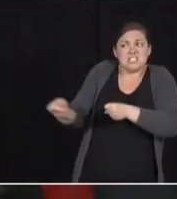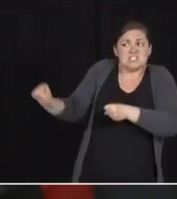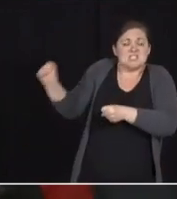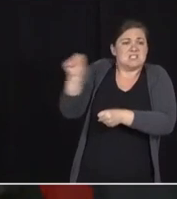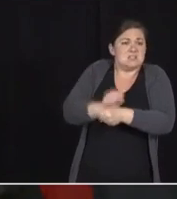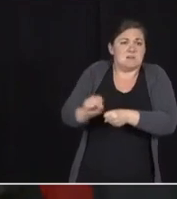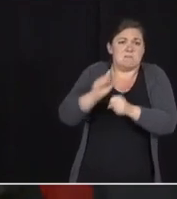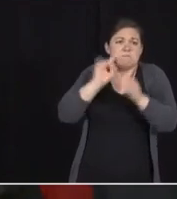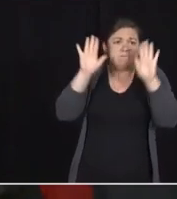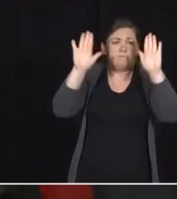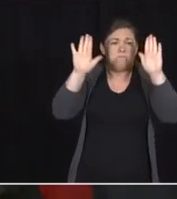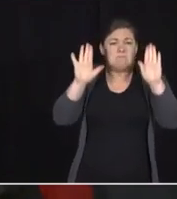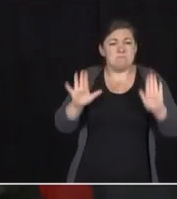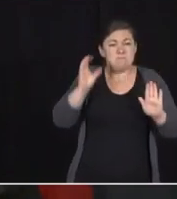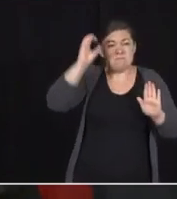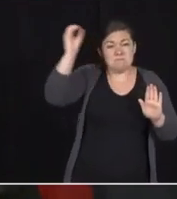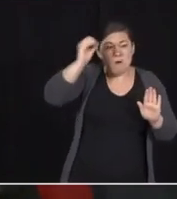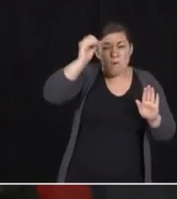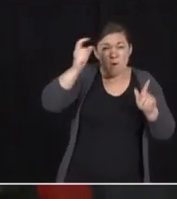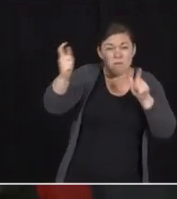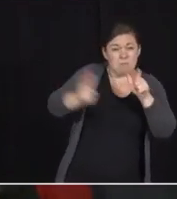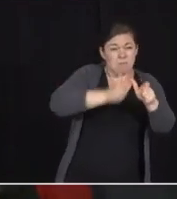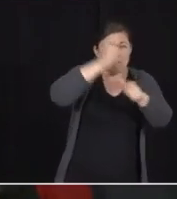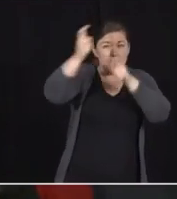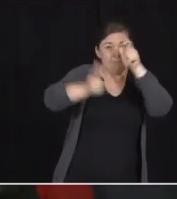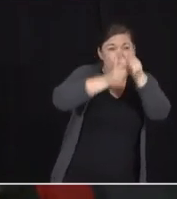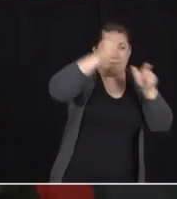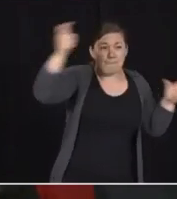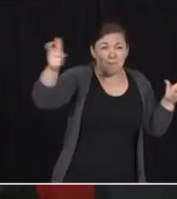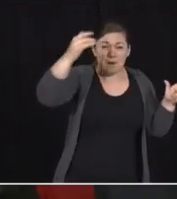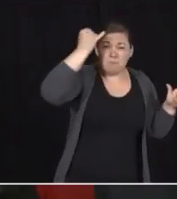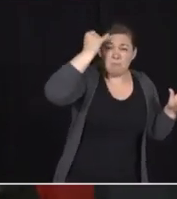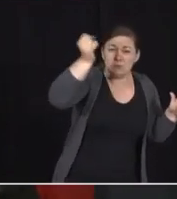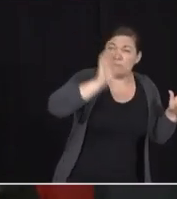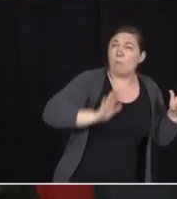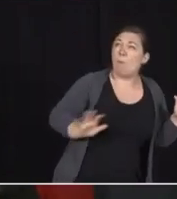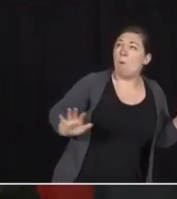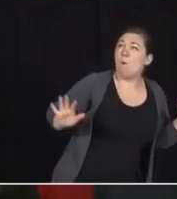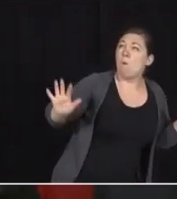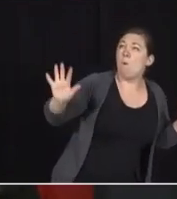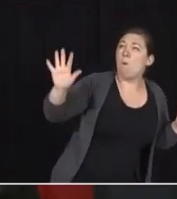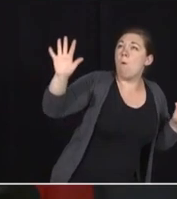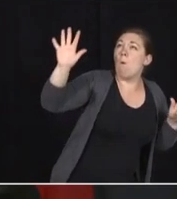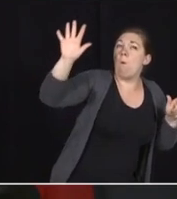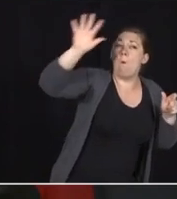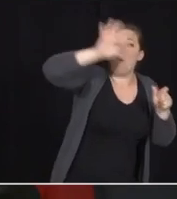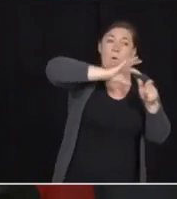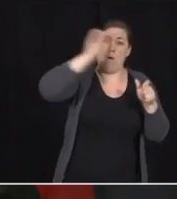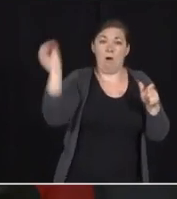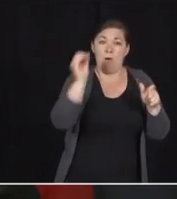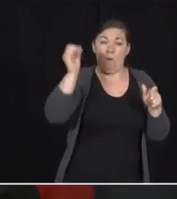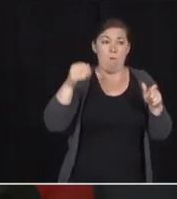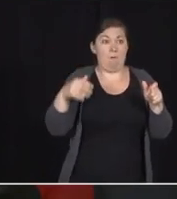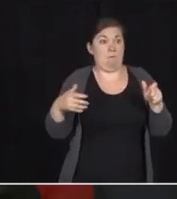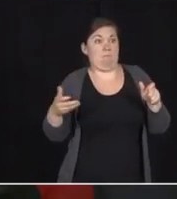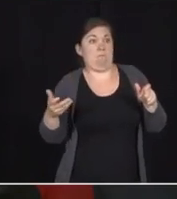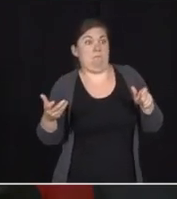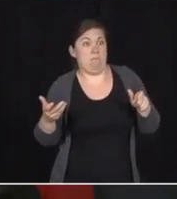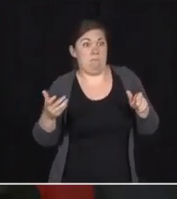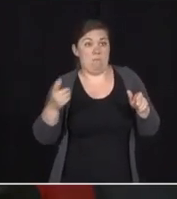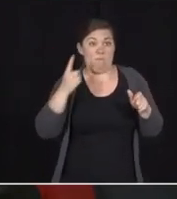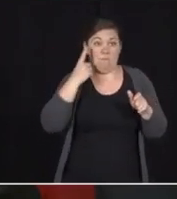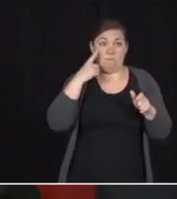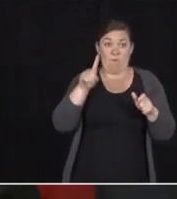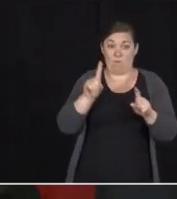is massive, geographically, number one. Massive, and I always say it's almost twice the size of Texas, to put it